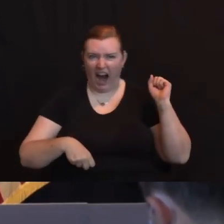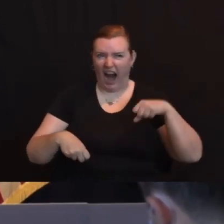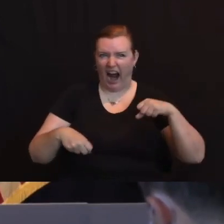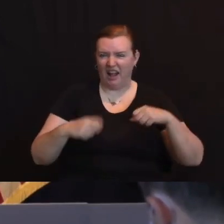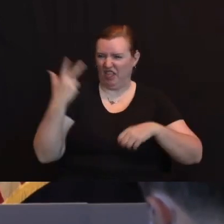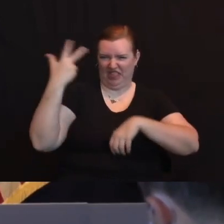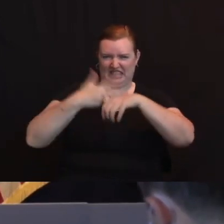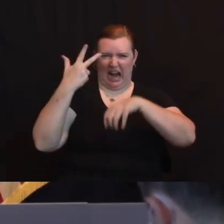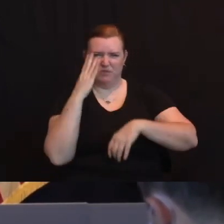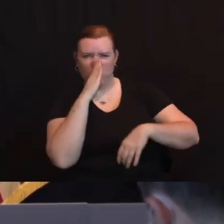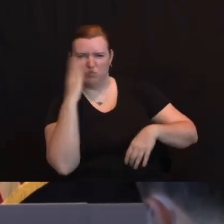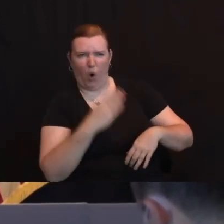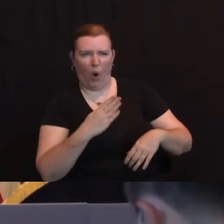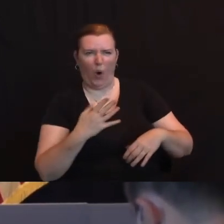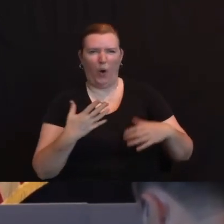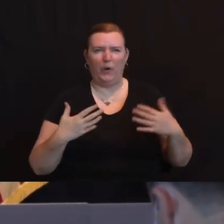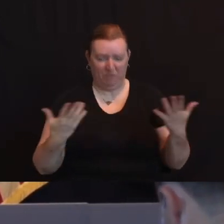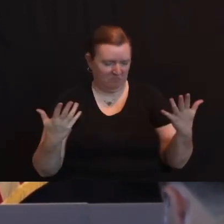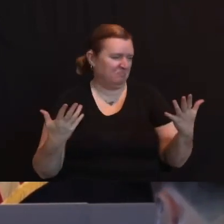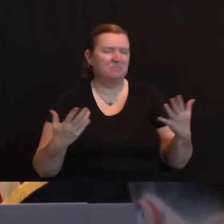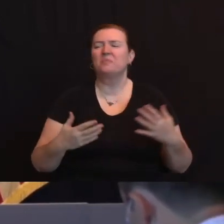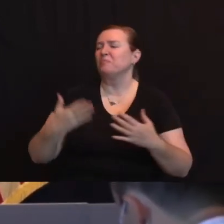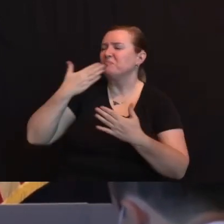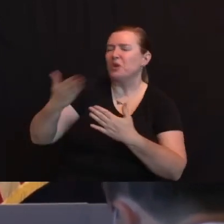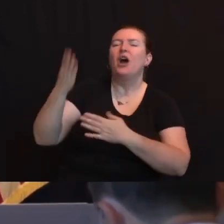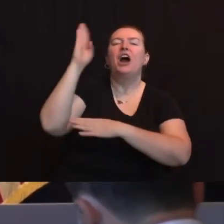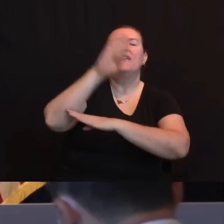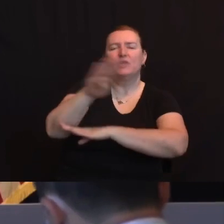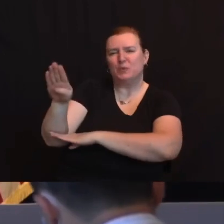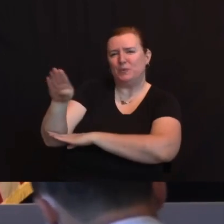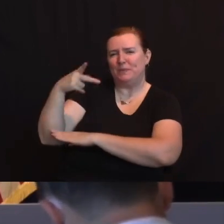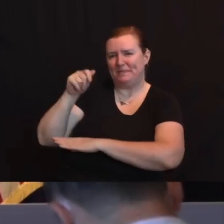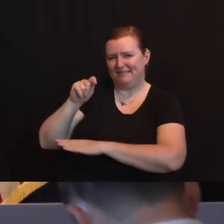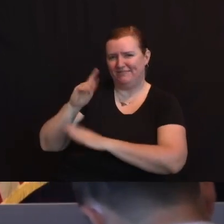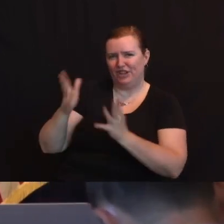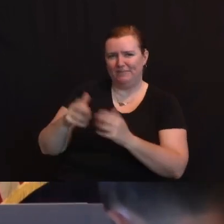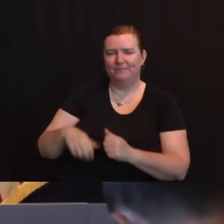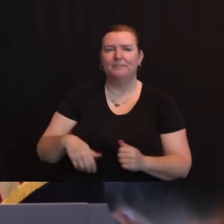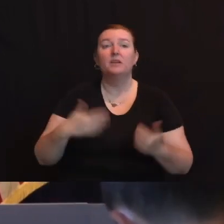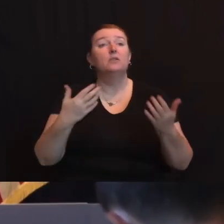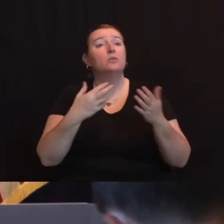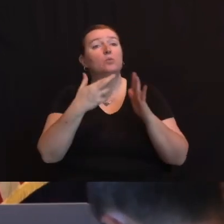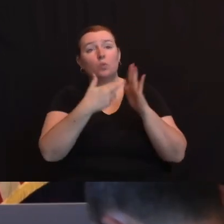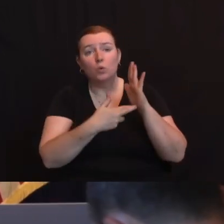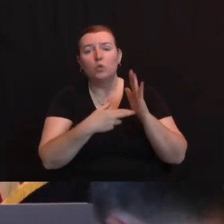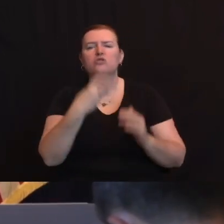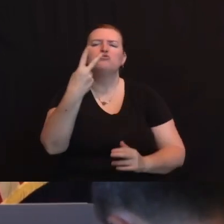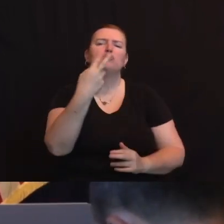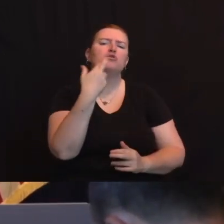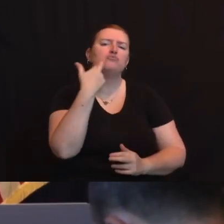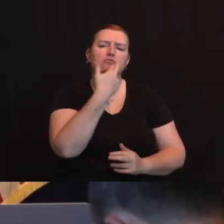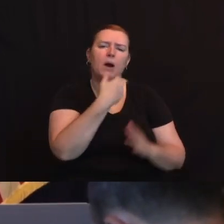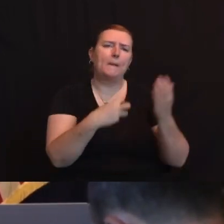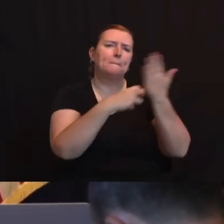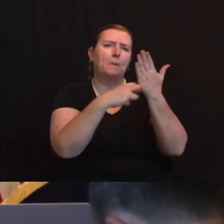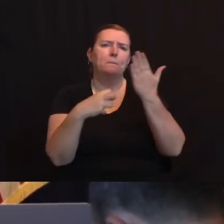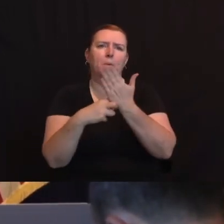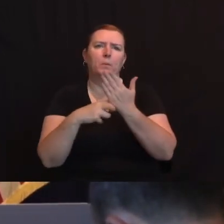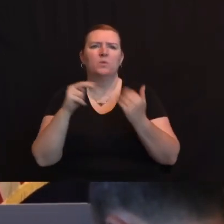Good afternoon, everybody. With regards to compliance over the weekend, there was 2 restaurants that were cited. One in North